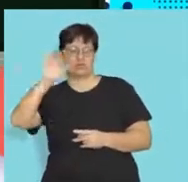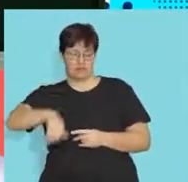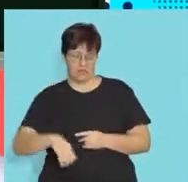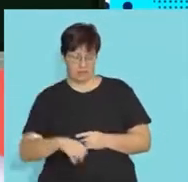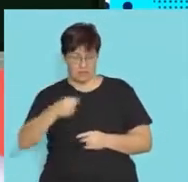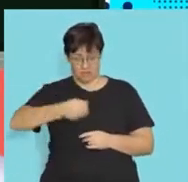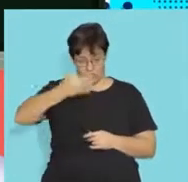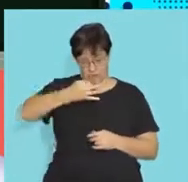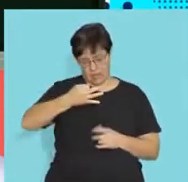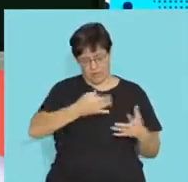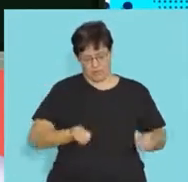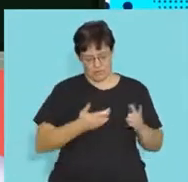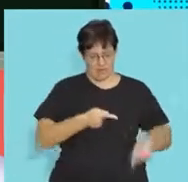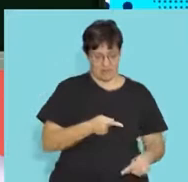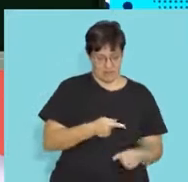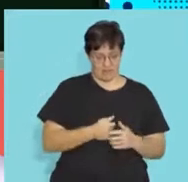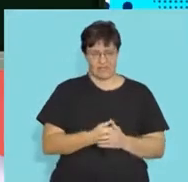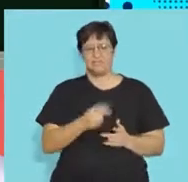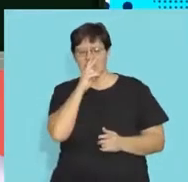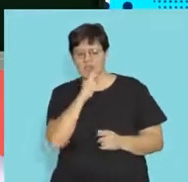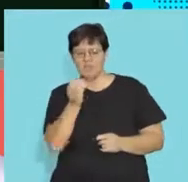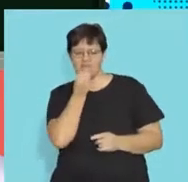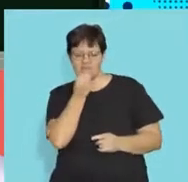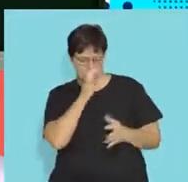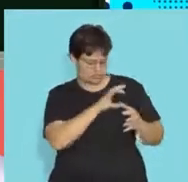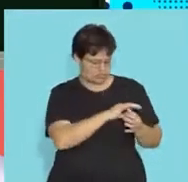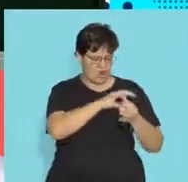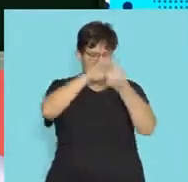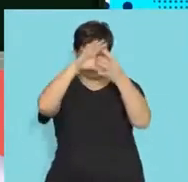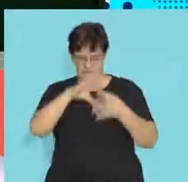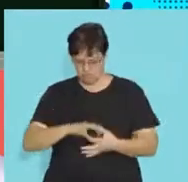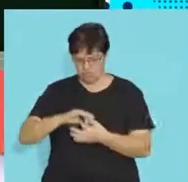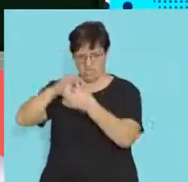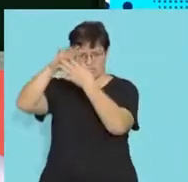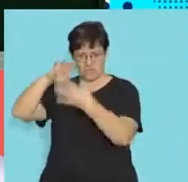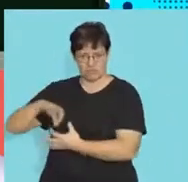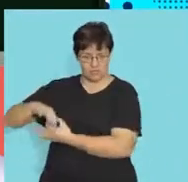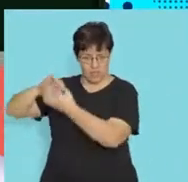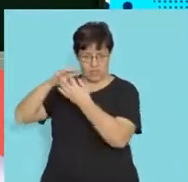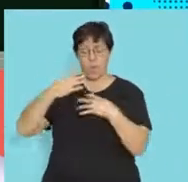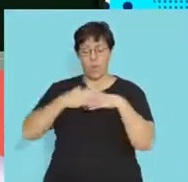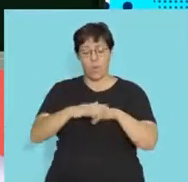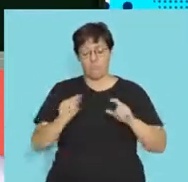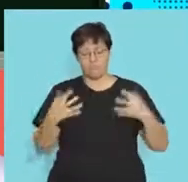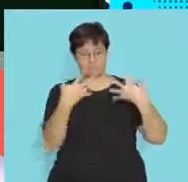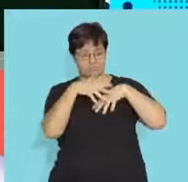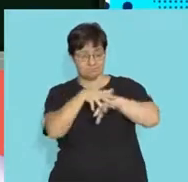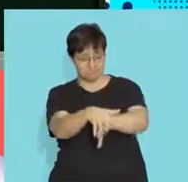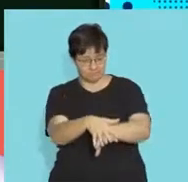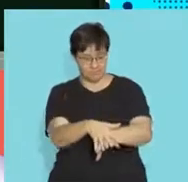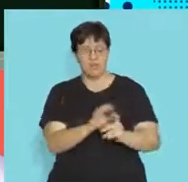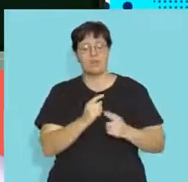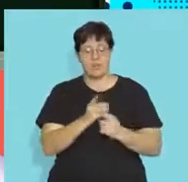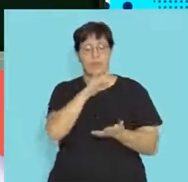tertiary. However, we mentioned that when we see different food chains interconnected in a food web, often the position